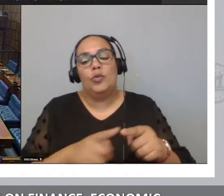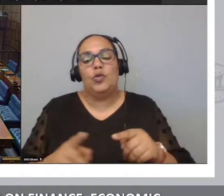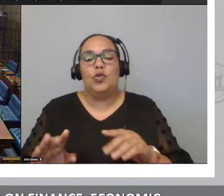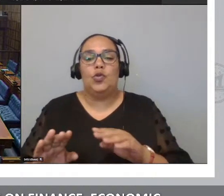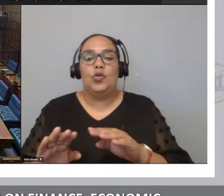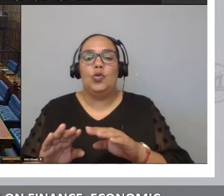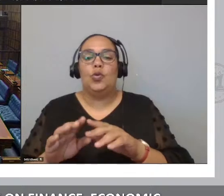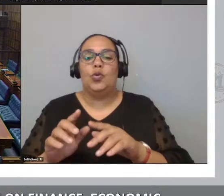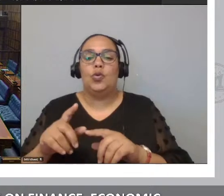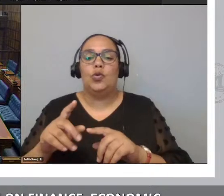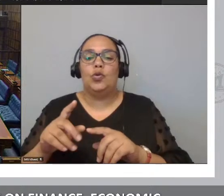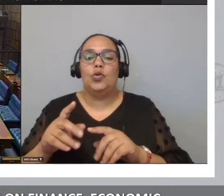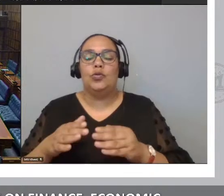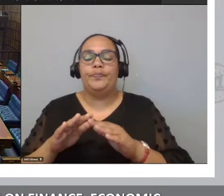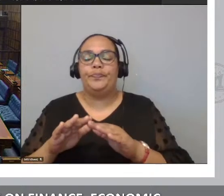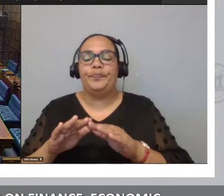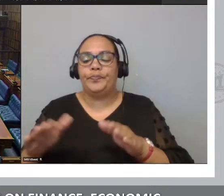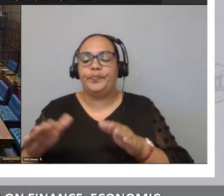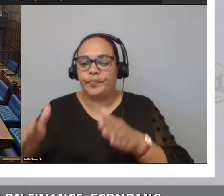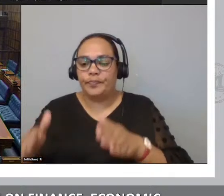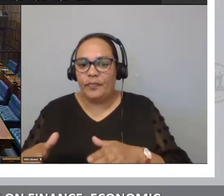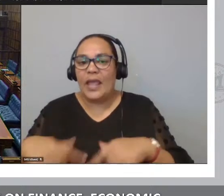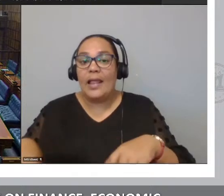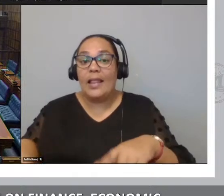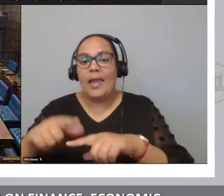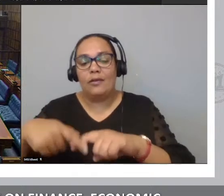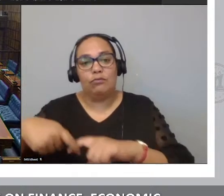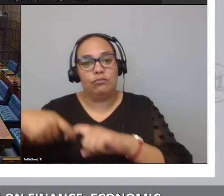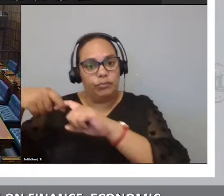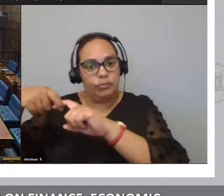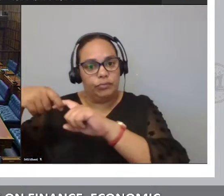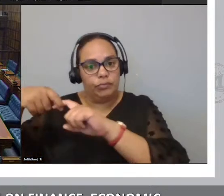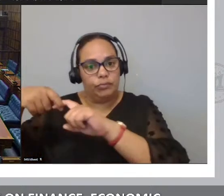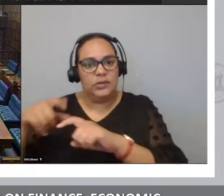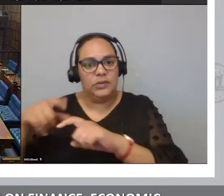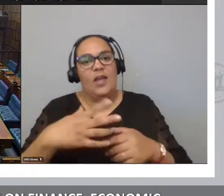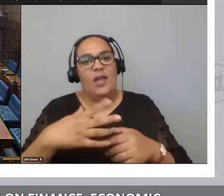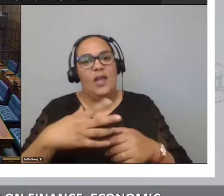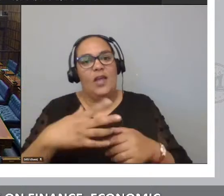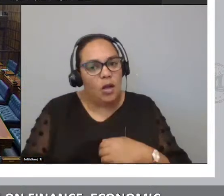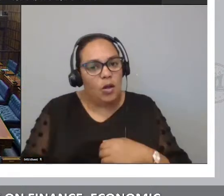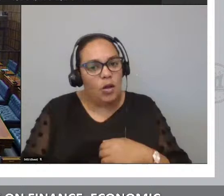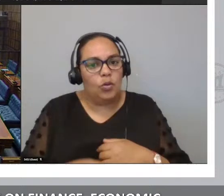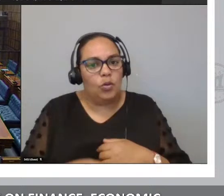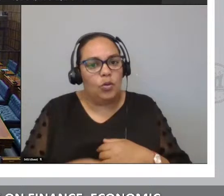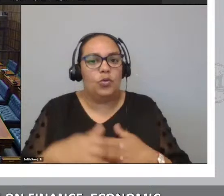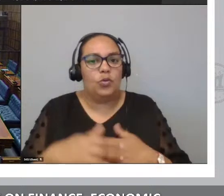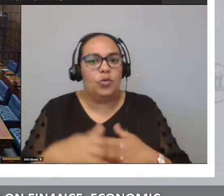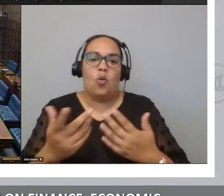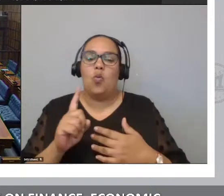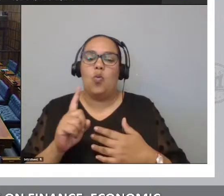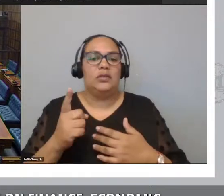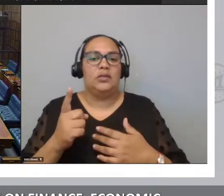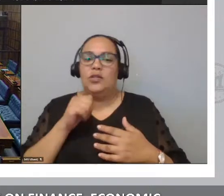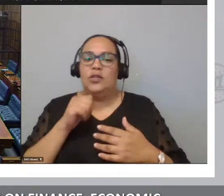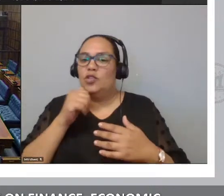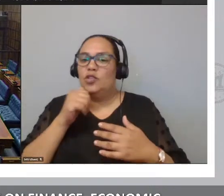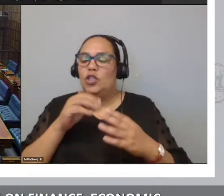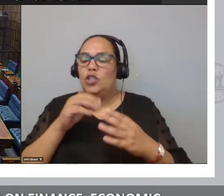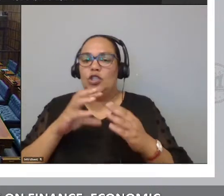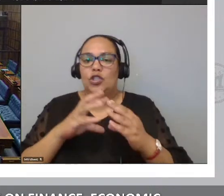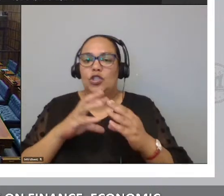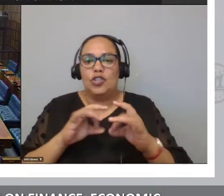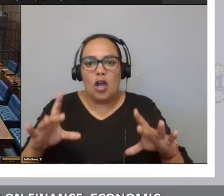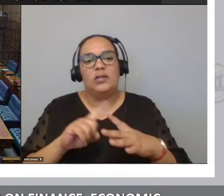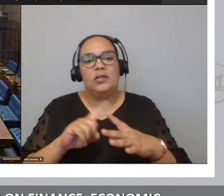status of their procurement um whether you know it's gone out um or it hasn't started yet when is it anticipated